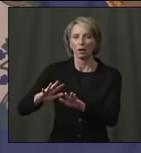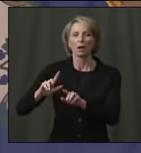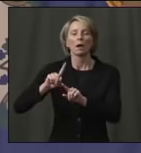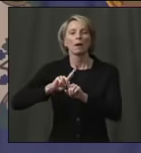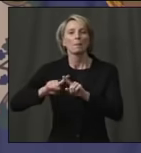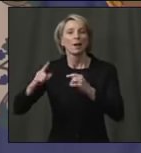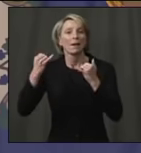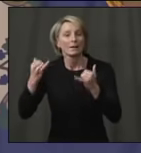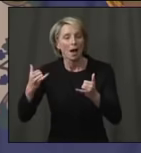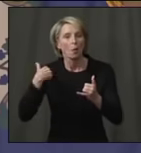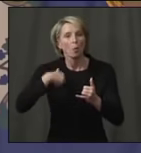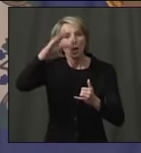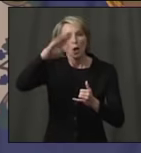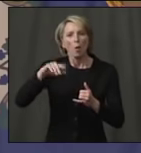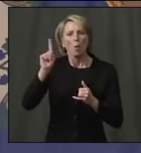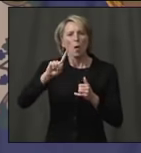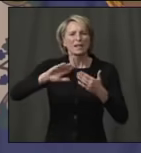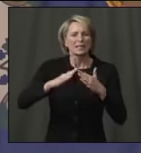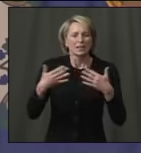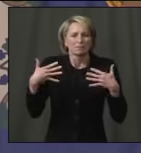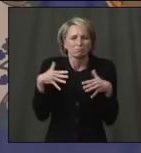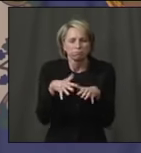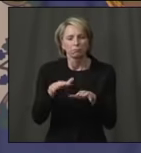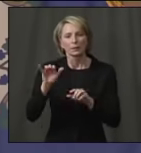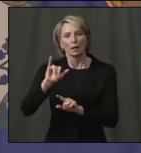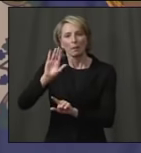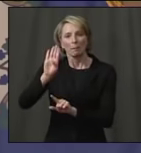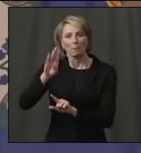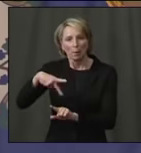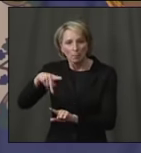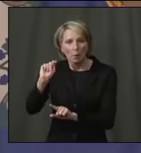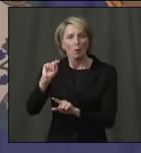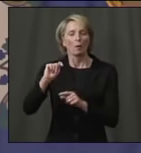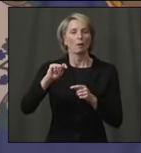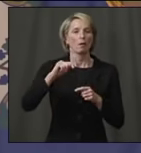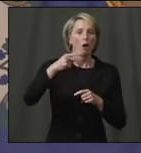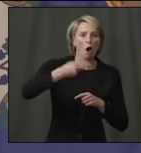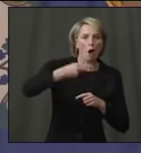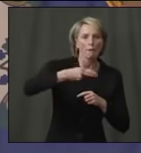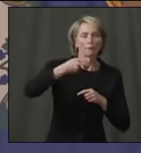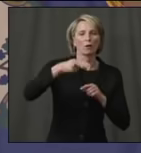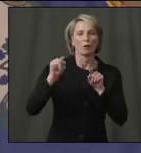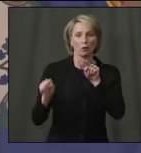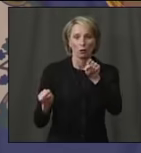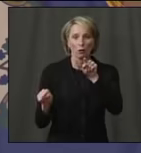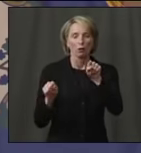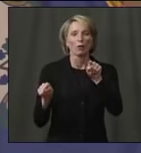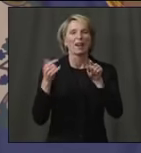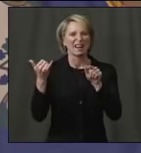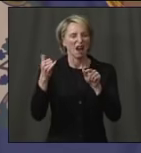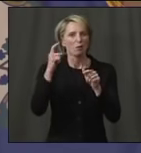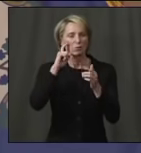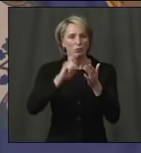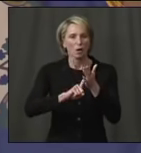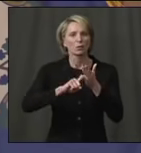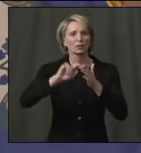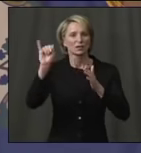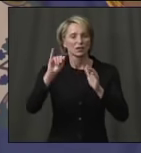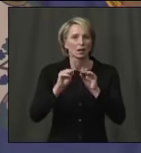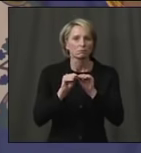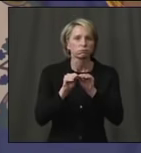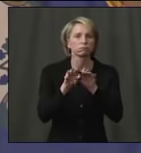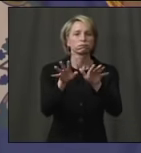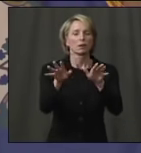densely packed, Bridgeport, Hartford in particular, where you see the infection rate and the hospitalization rate going up